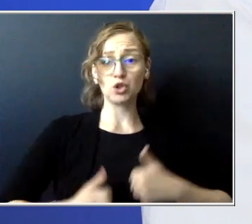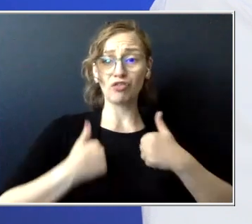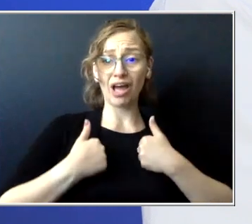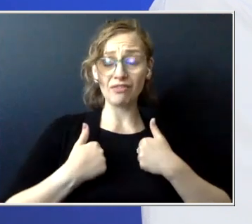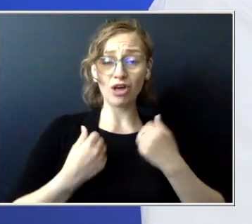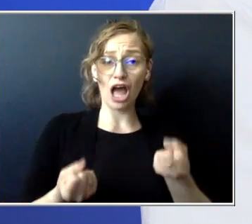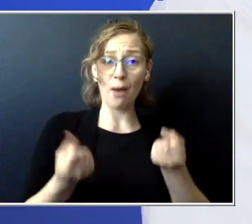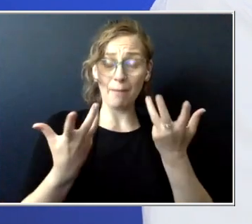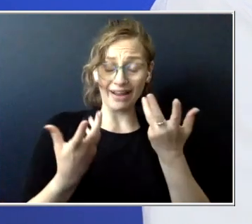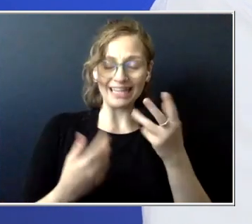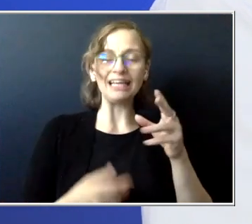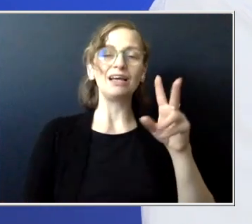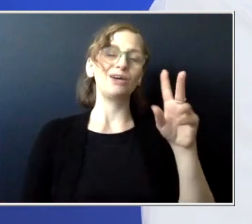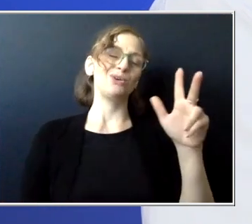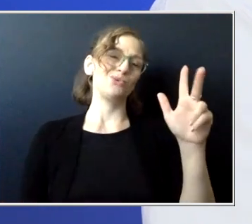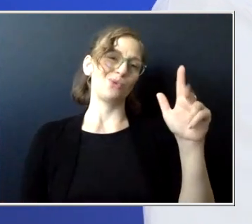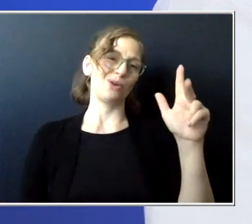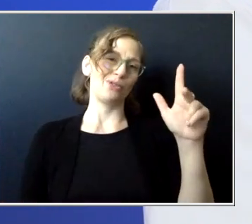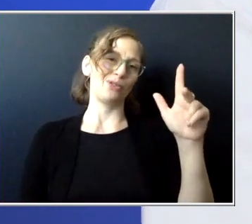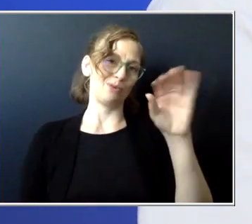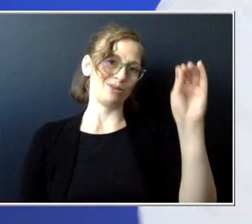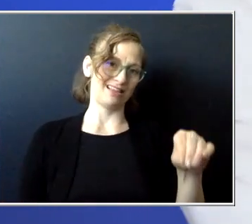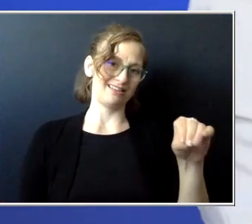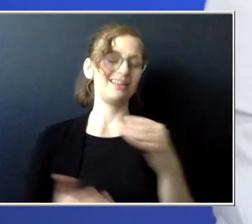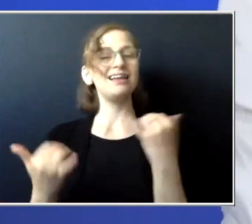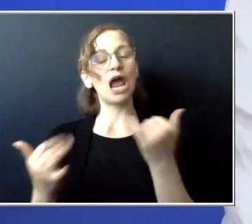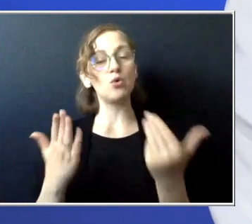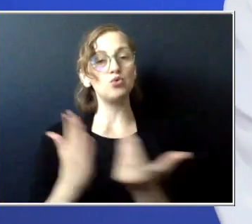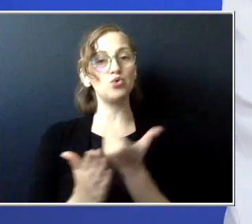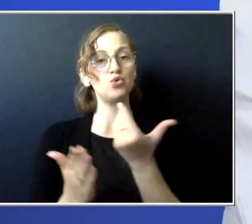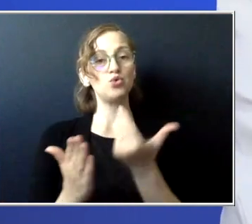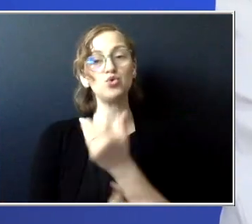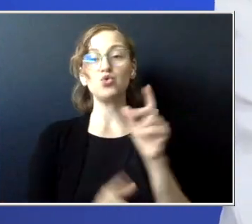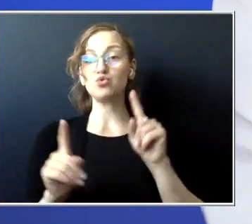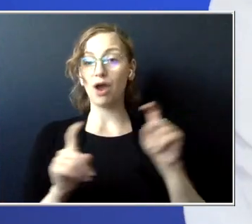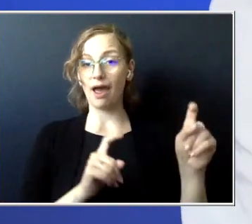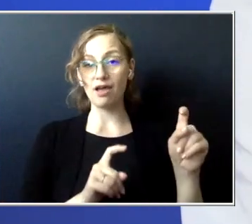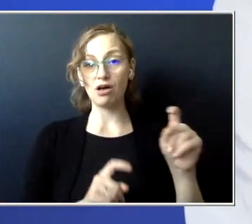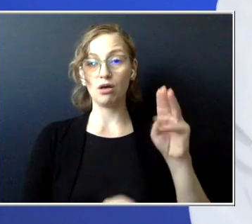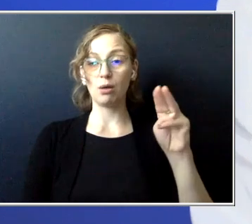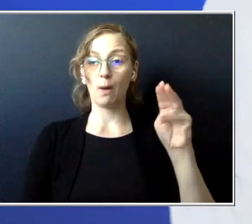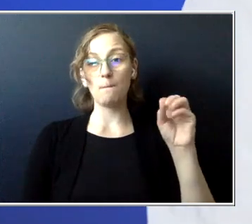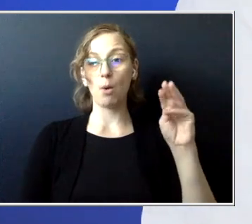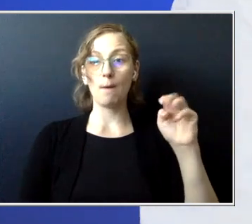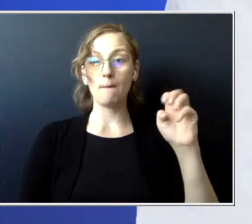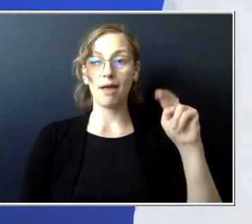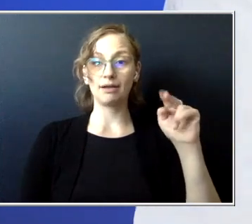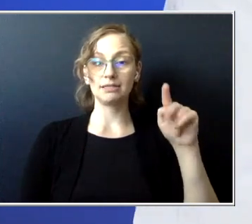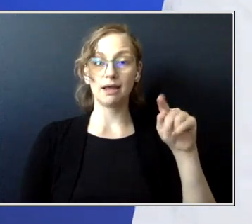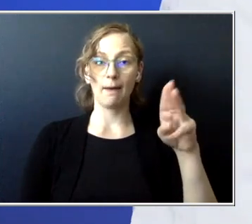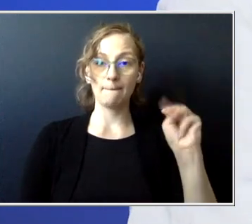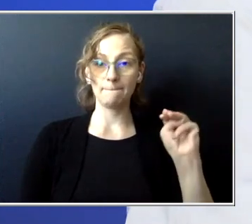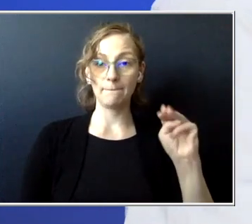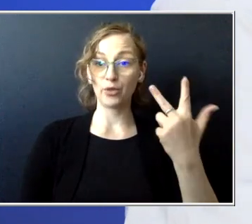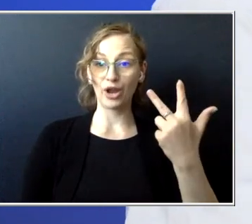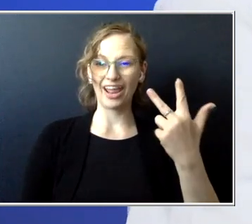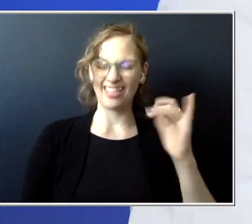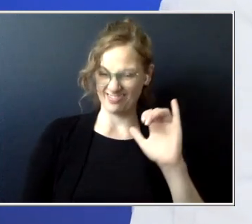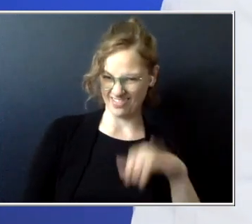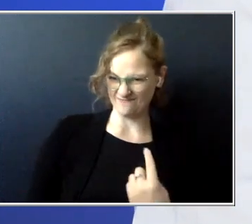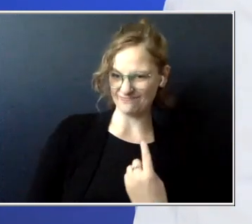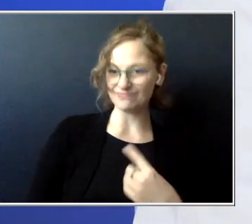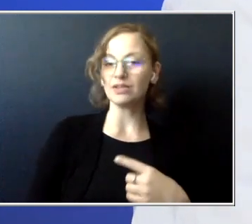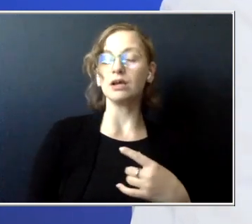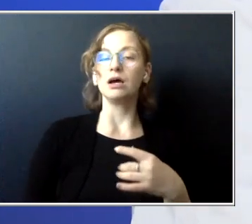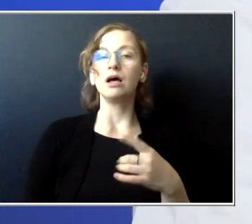the 2-year survival from the Momentum 3 trial, which is this LVAD right here, it demonstrates almost 80% survival at 2 years